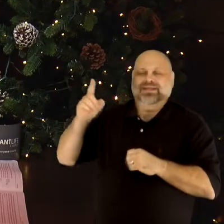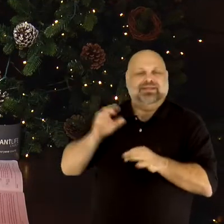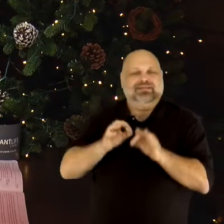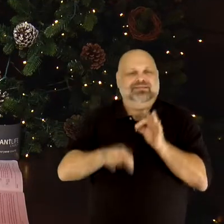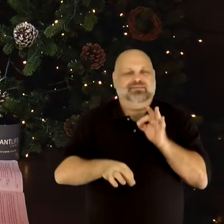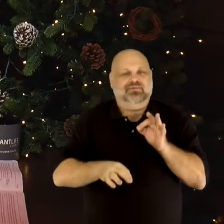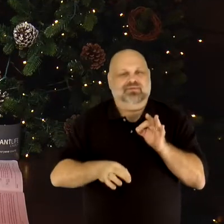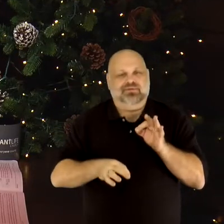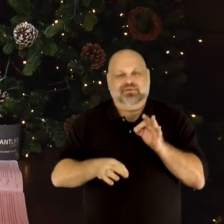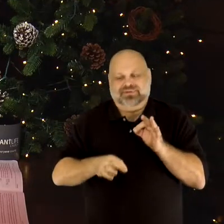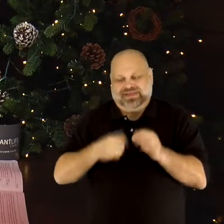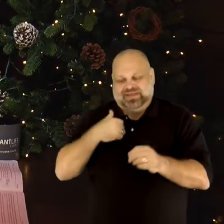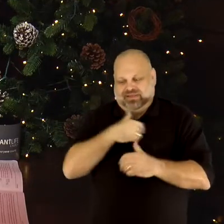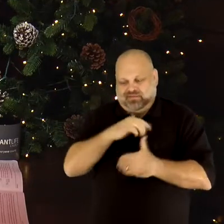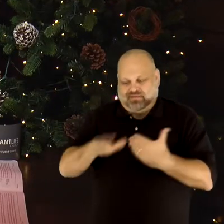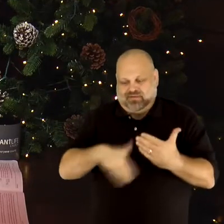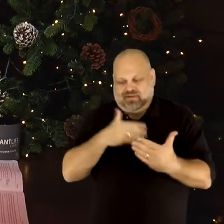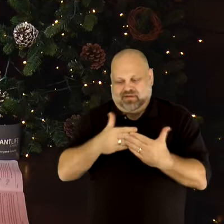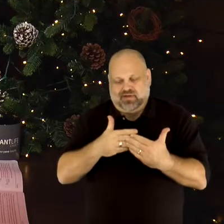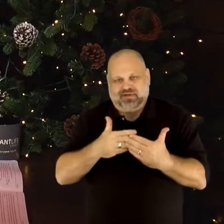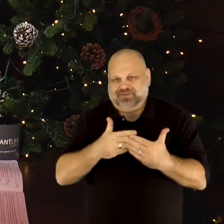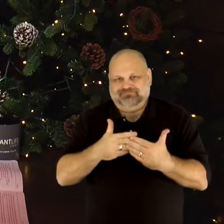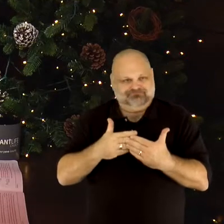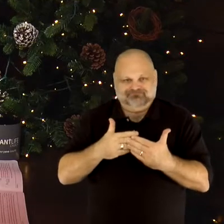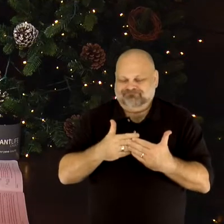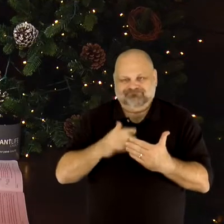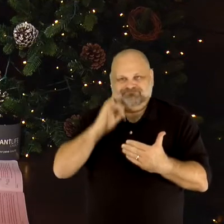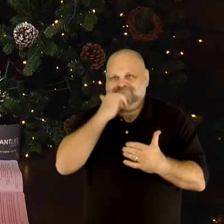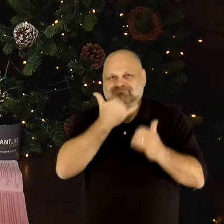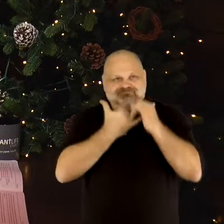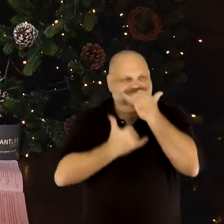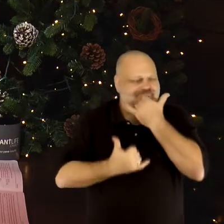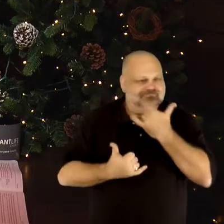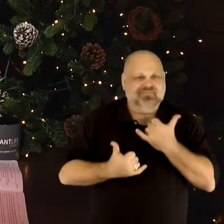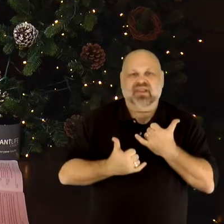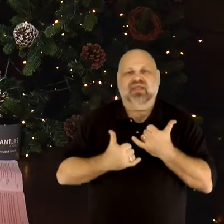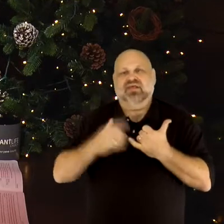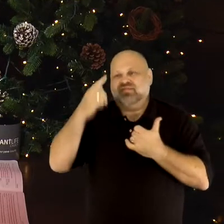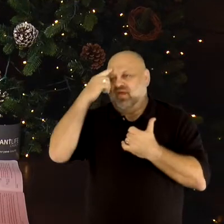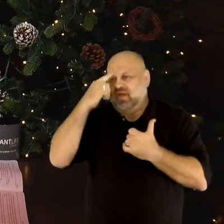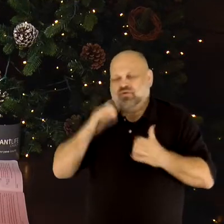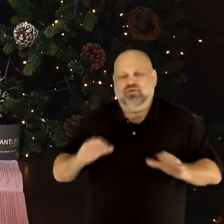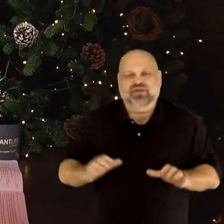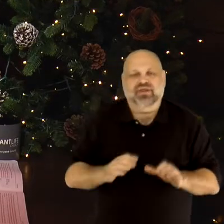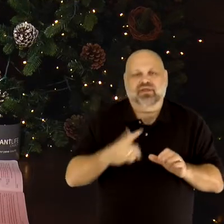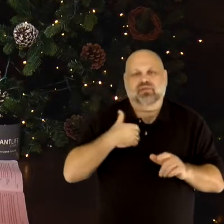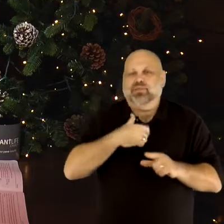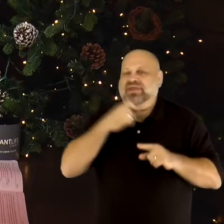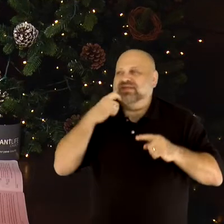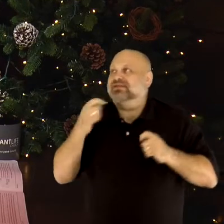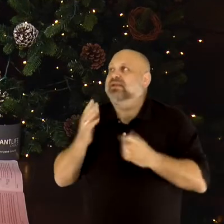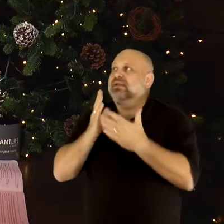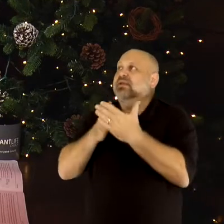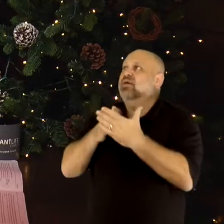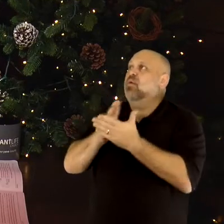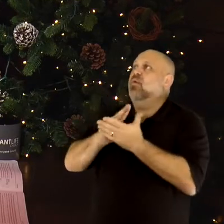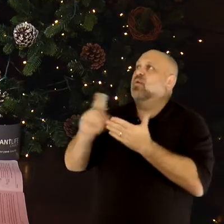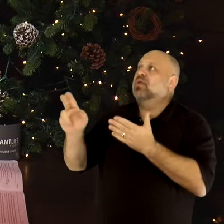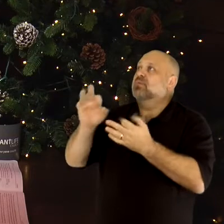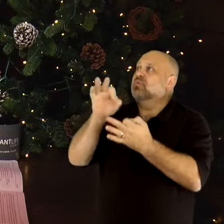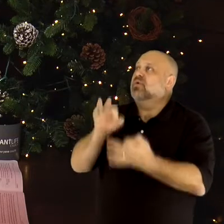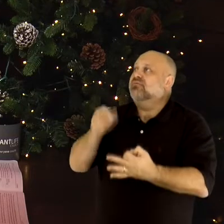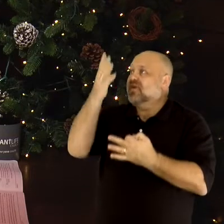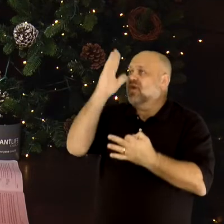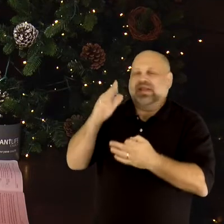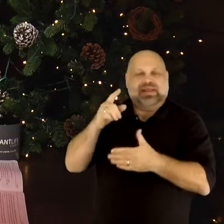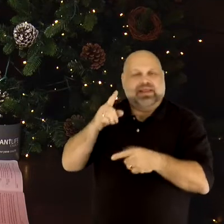it's simple. All of us have fallen short in thought or deed. We have sinned against a holy and perfect God. You can't